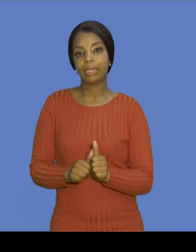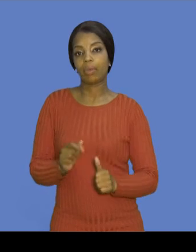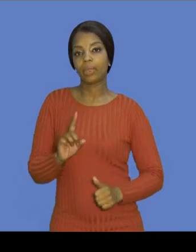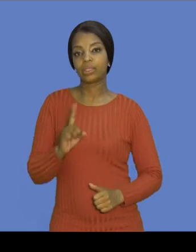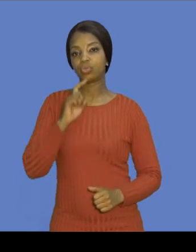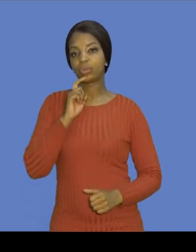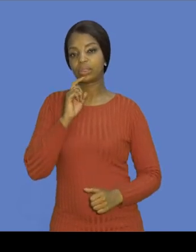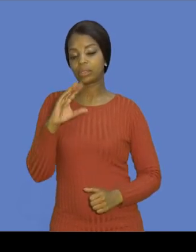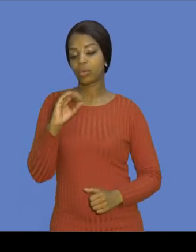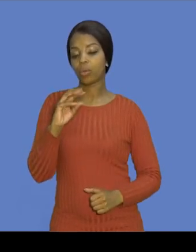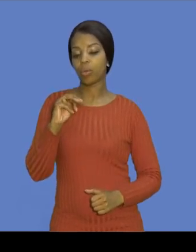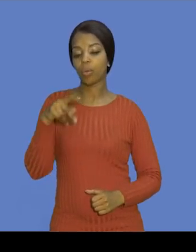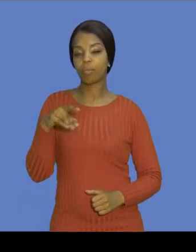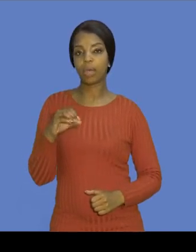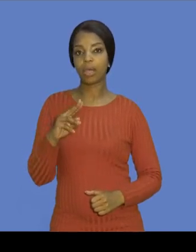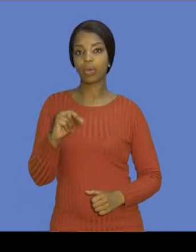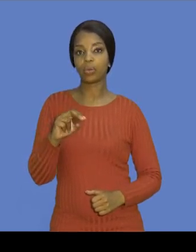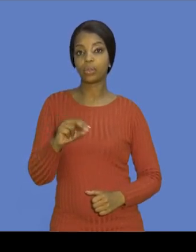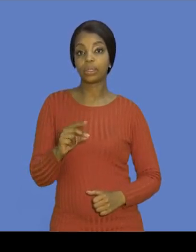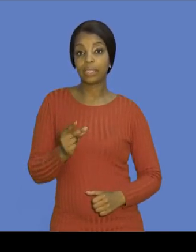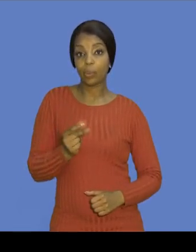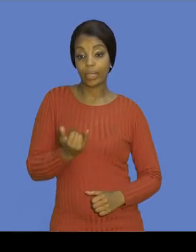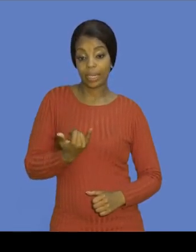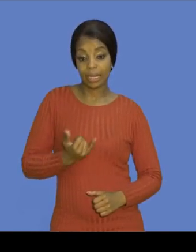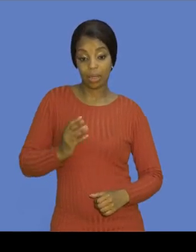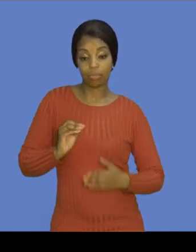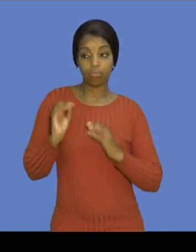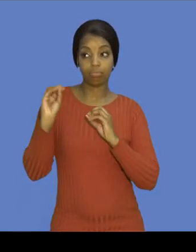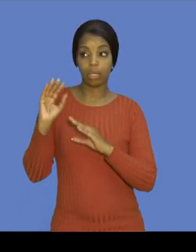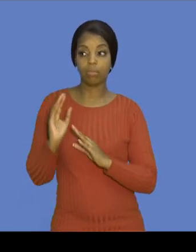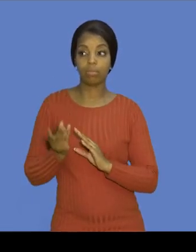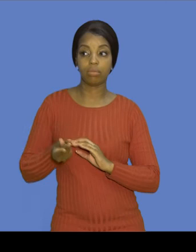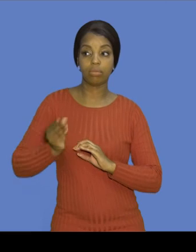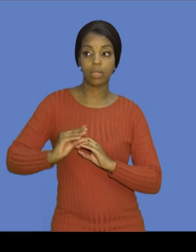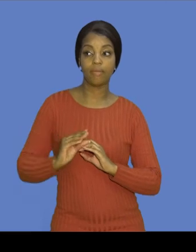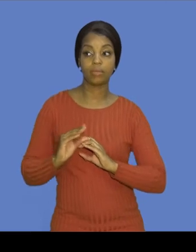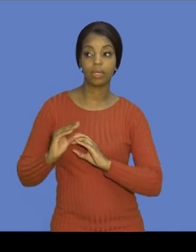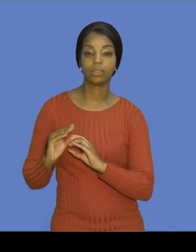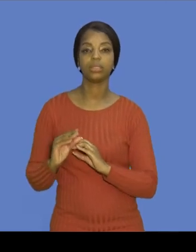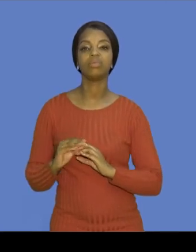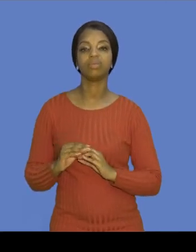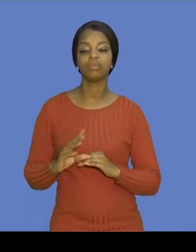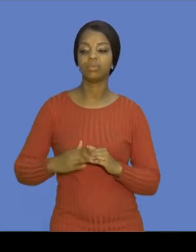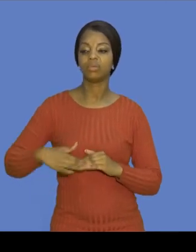compound growth. So the quicker you start your investment, the better returns you are going to get from that.